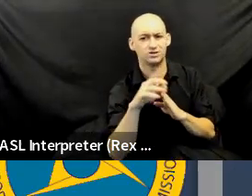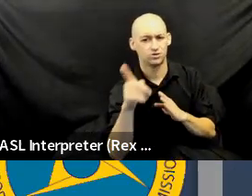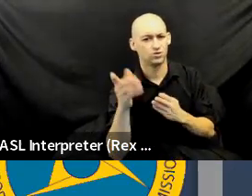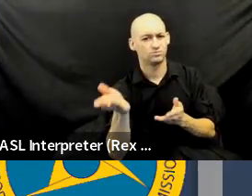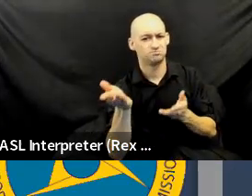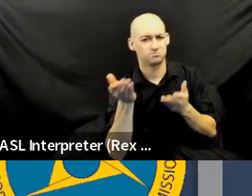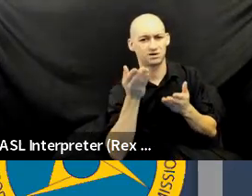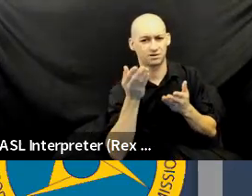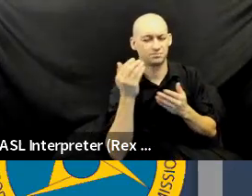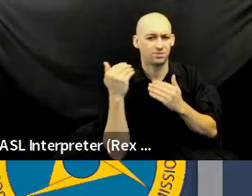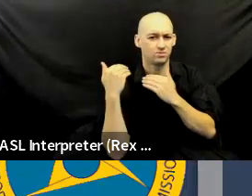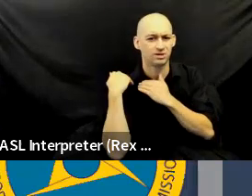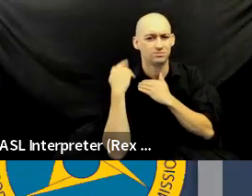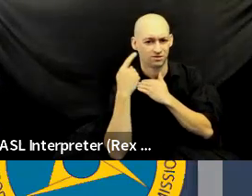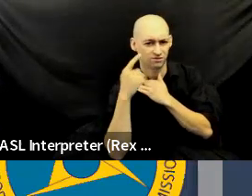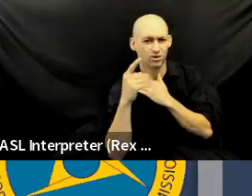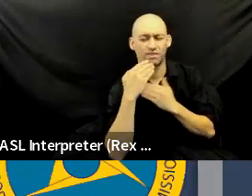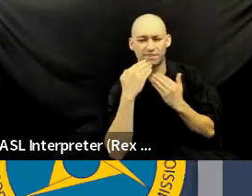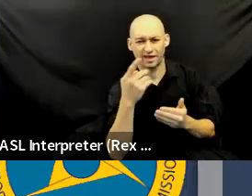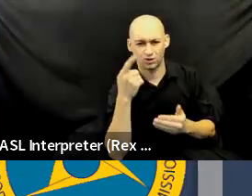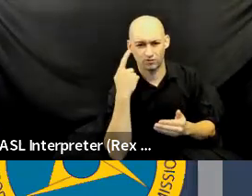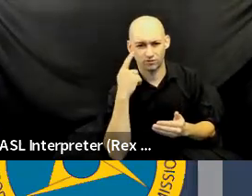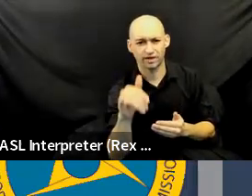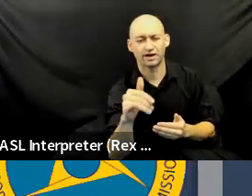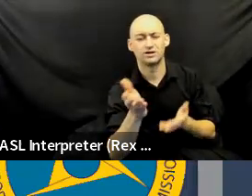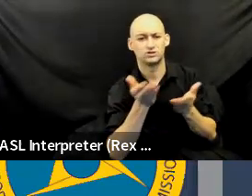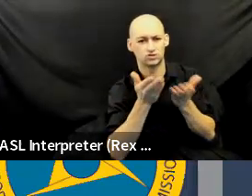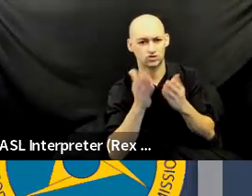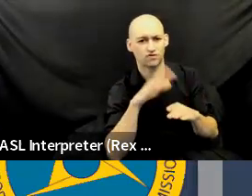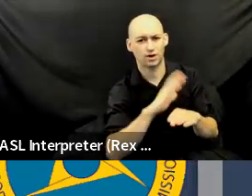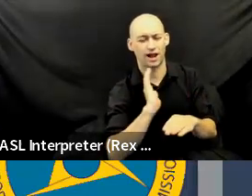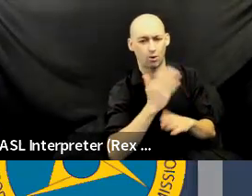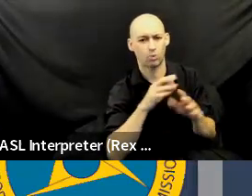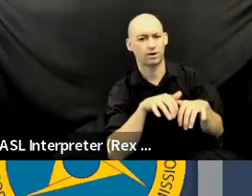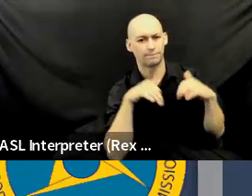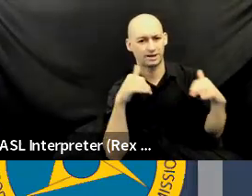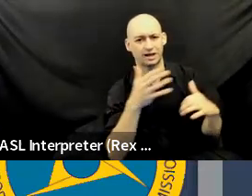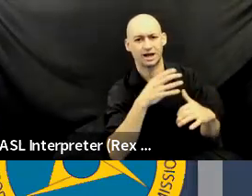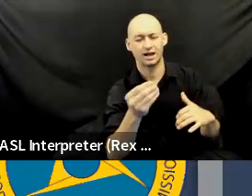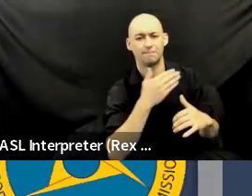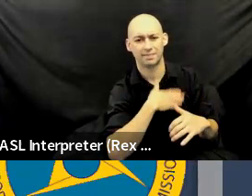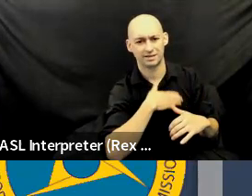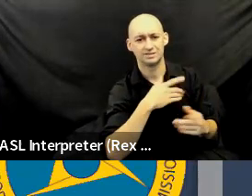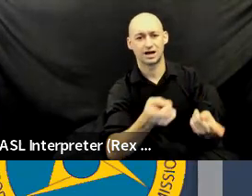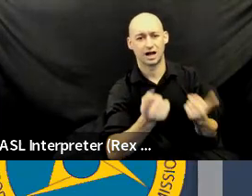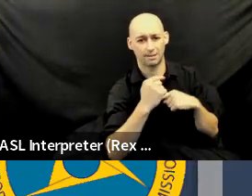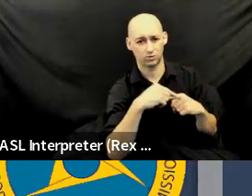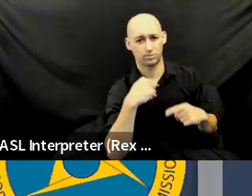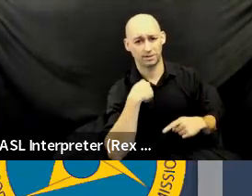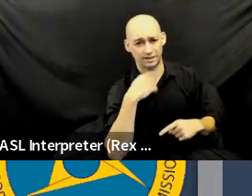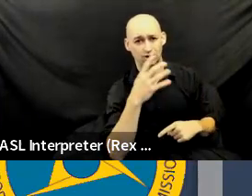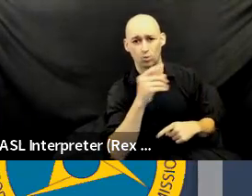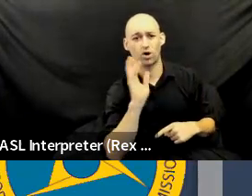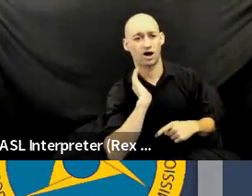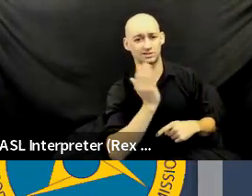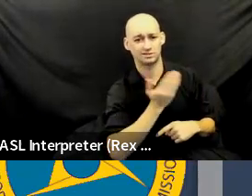And I just want to thank you for that. I want to thank you for serving on our committee. And please come to me, come to us, if there's course. anything we can do to make